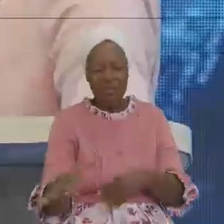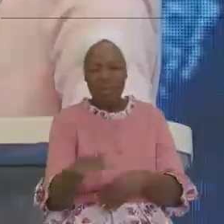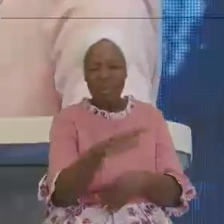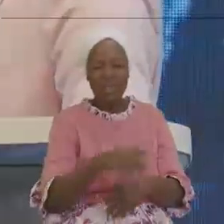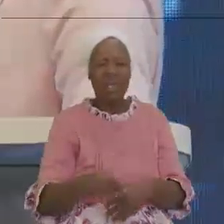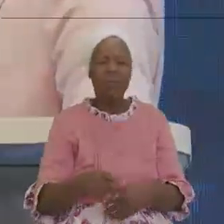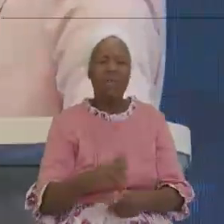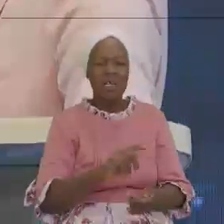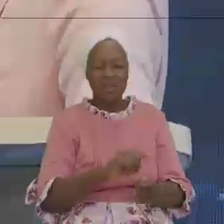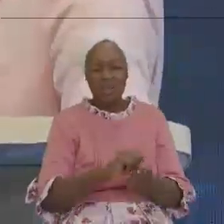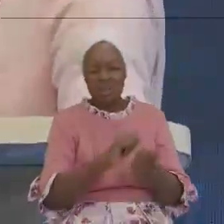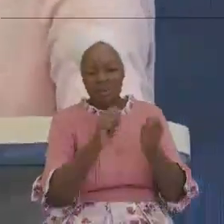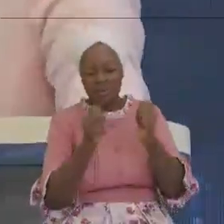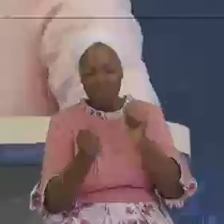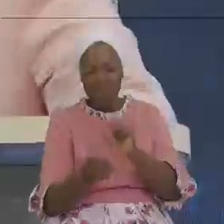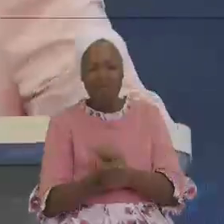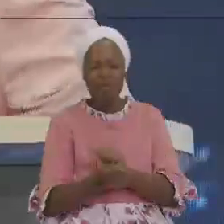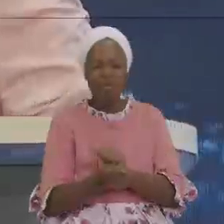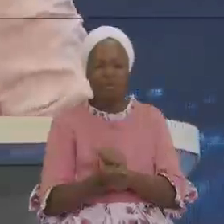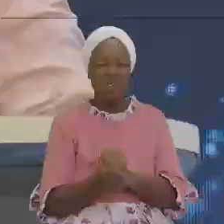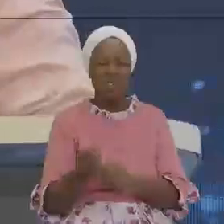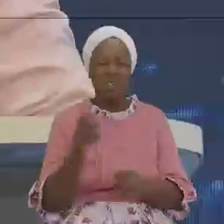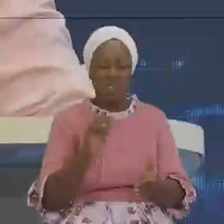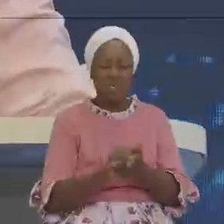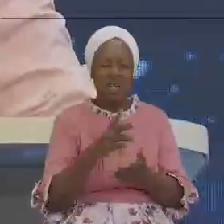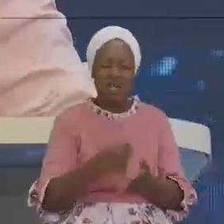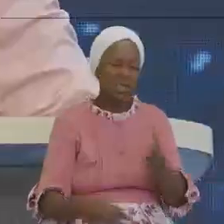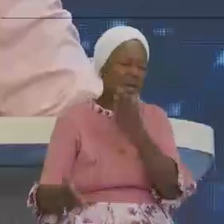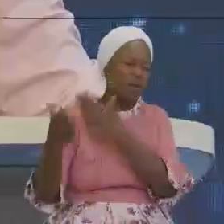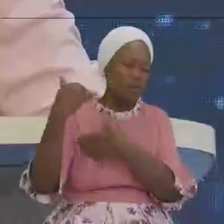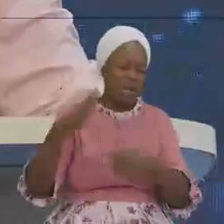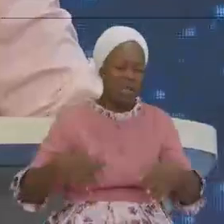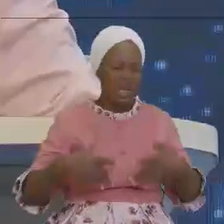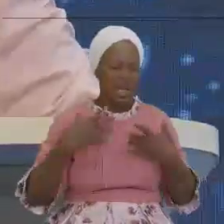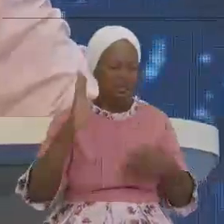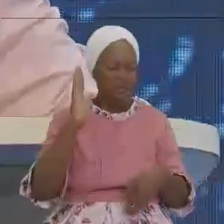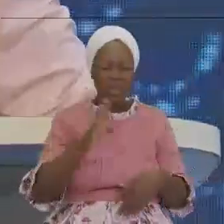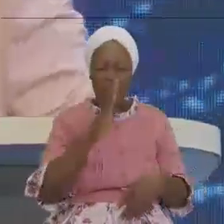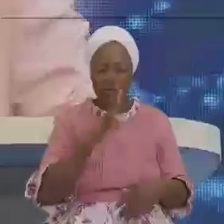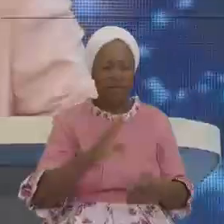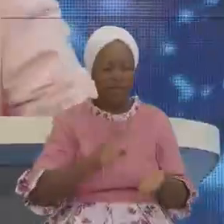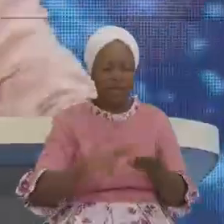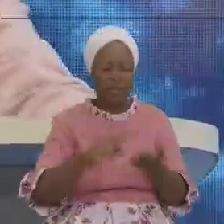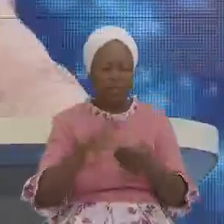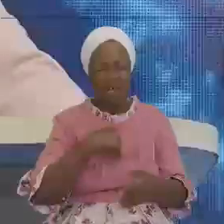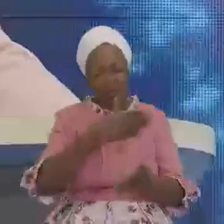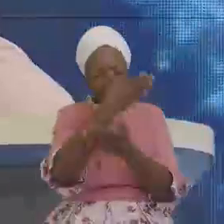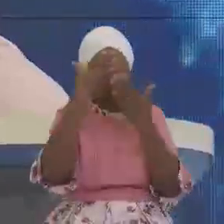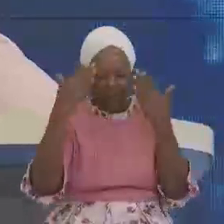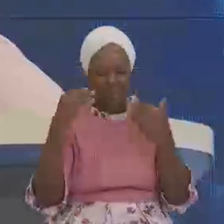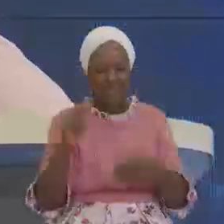transformation, that the past life will be forgiven and forgotten,